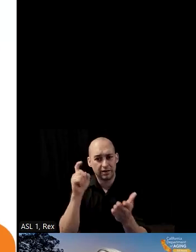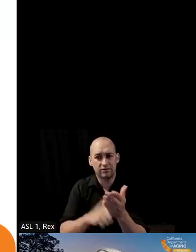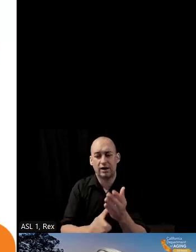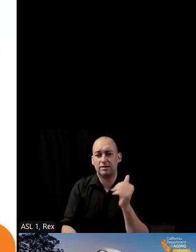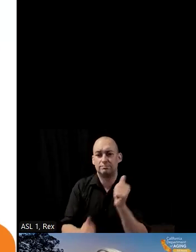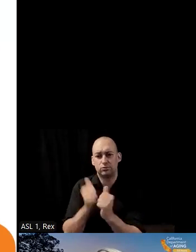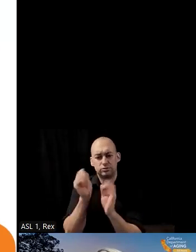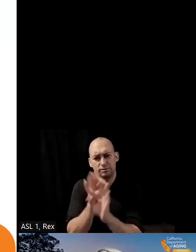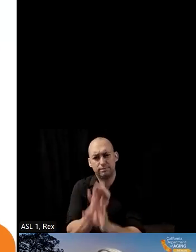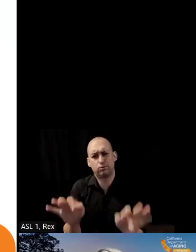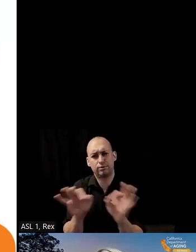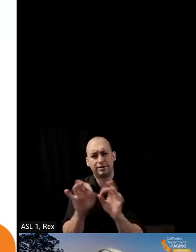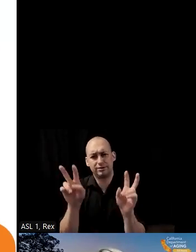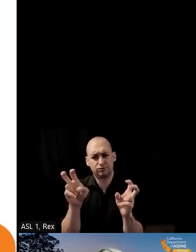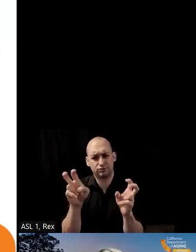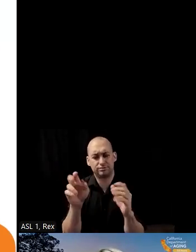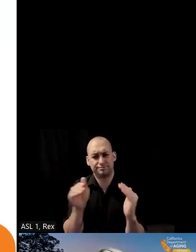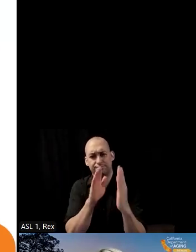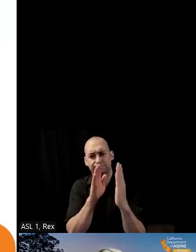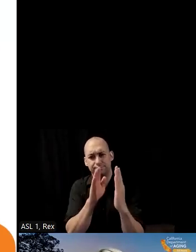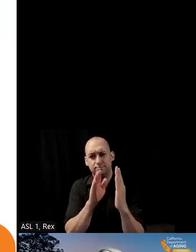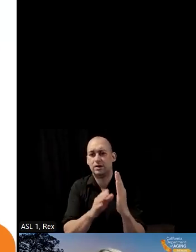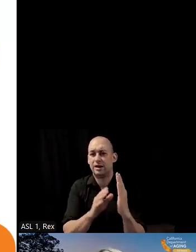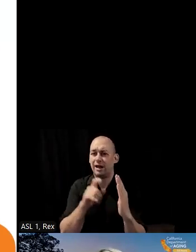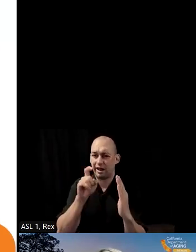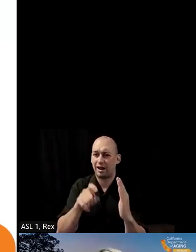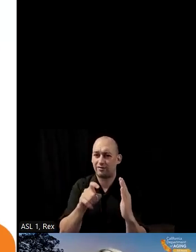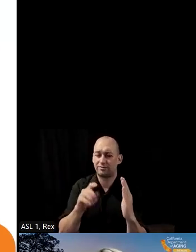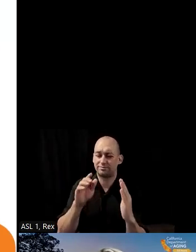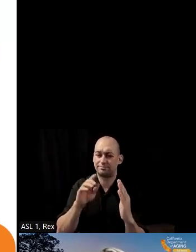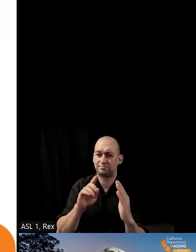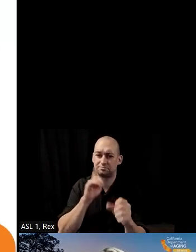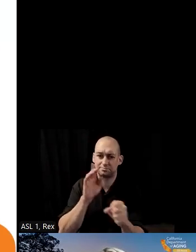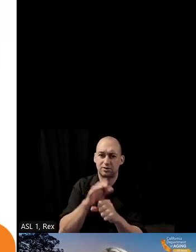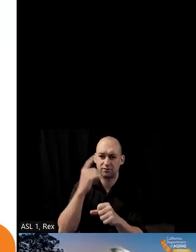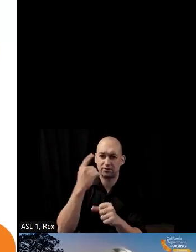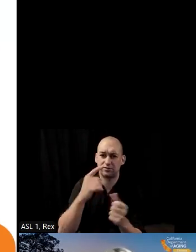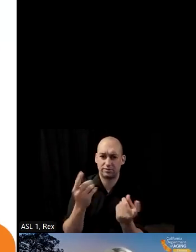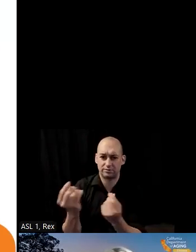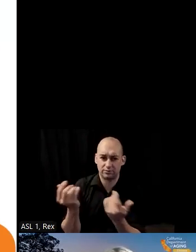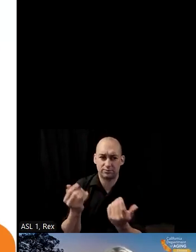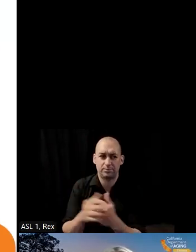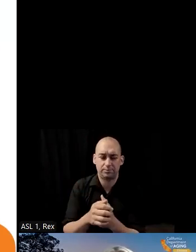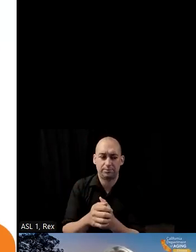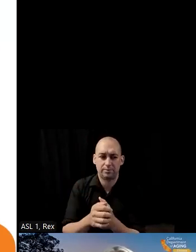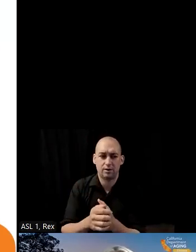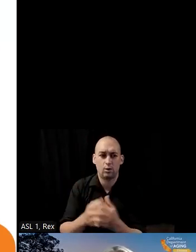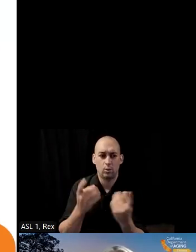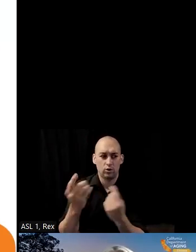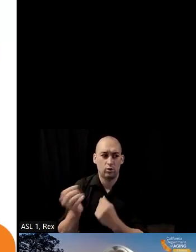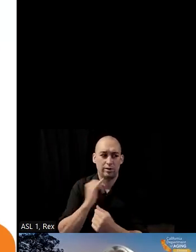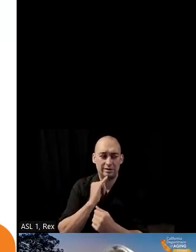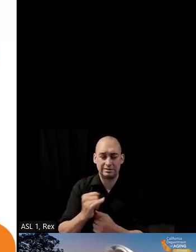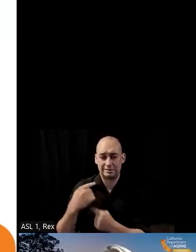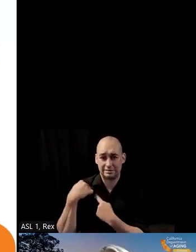critical issues to address, but we have to actually be committed to doing something with it. So what we've done is, since